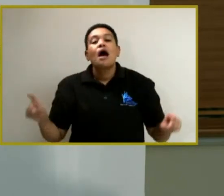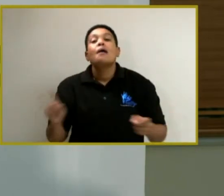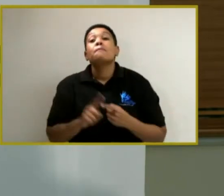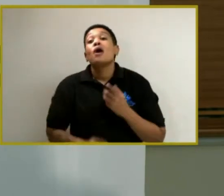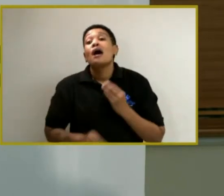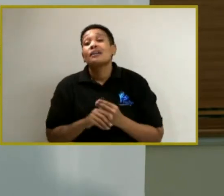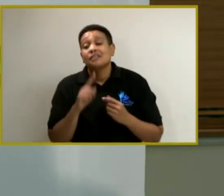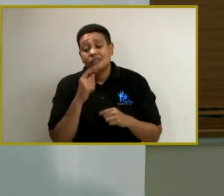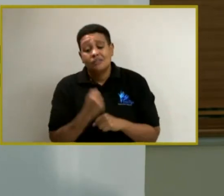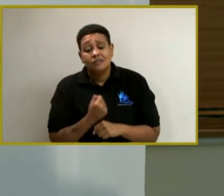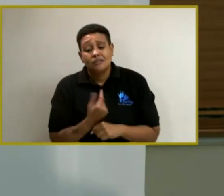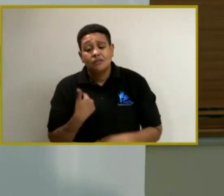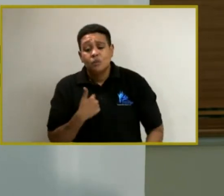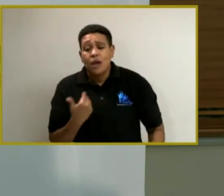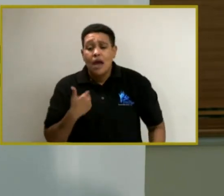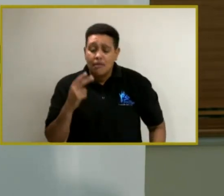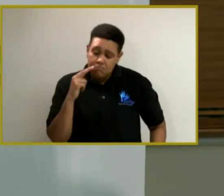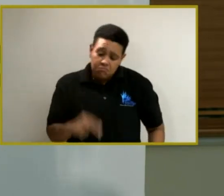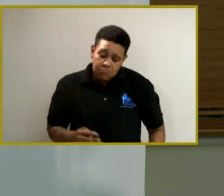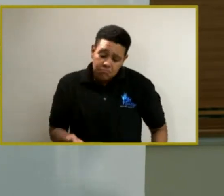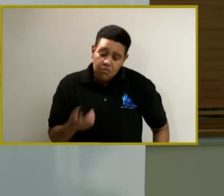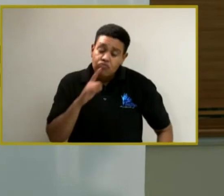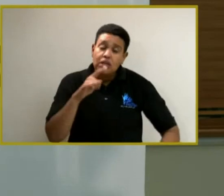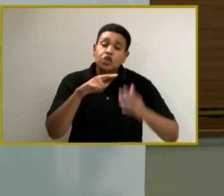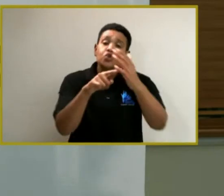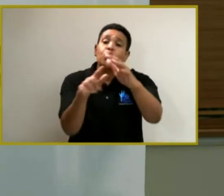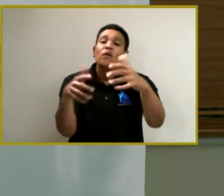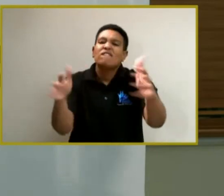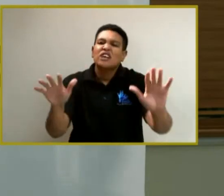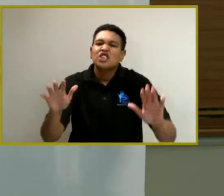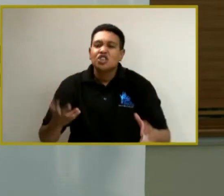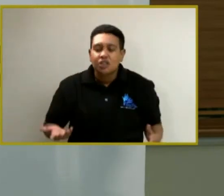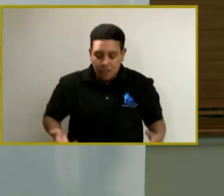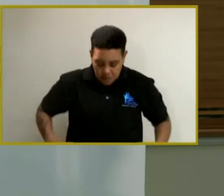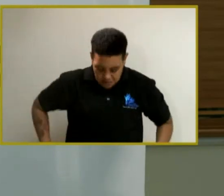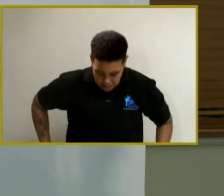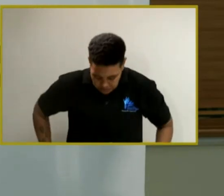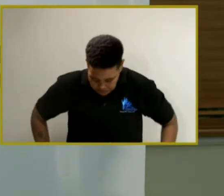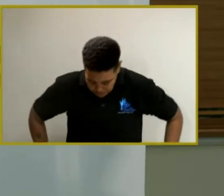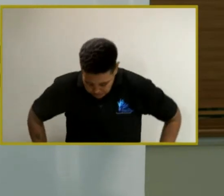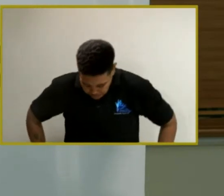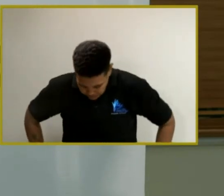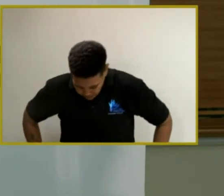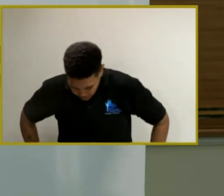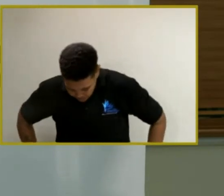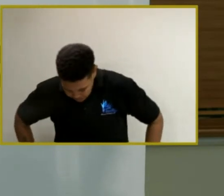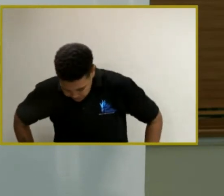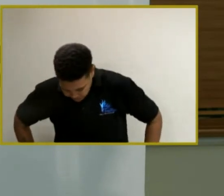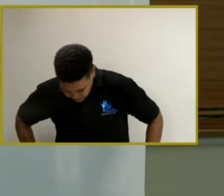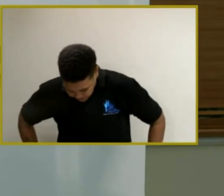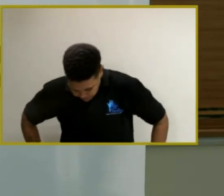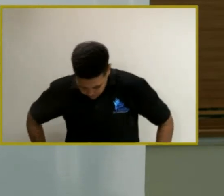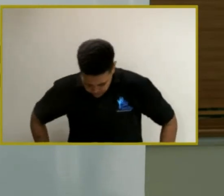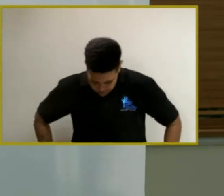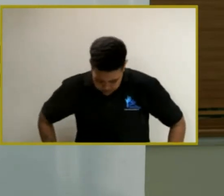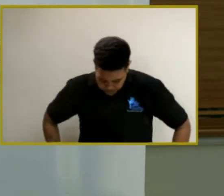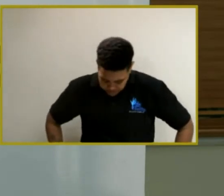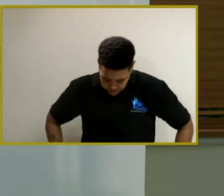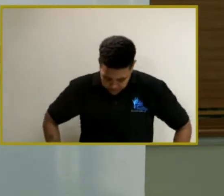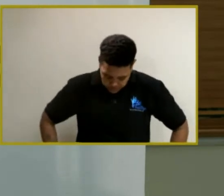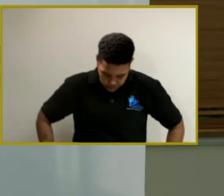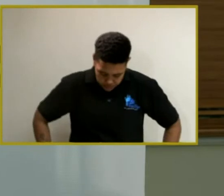the statistics that we have here have shown that we do have high protection from that in